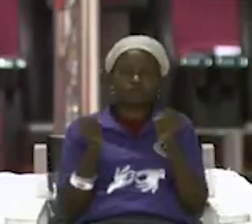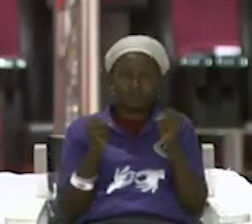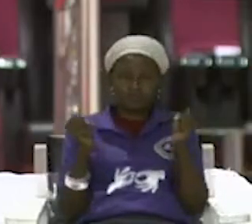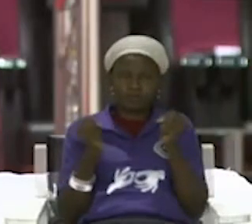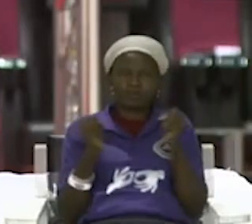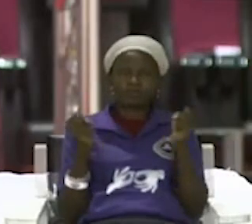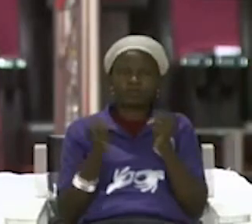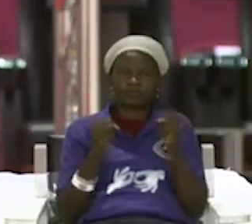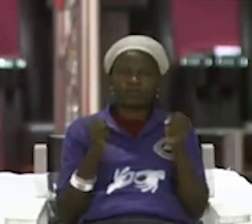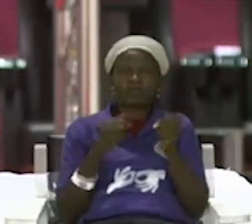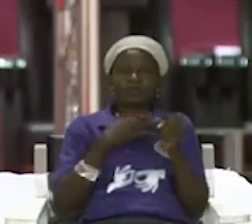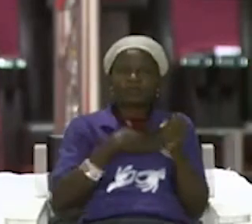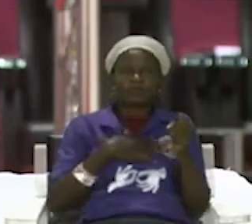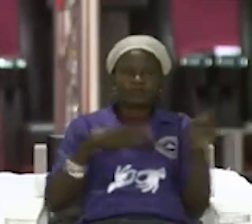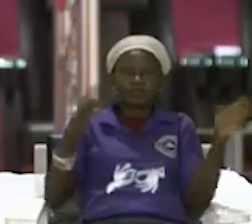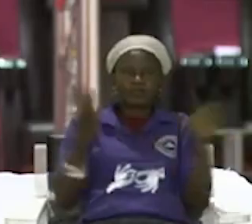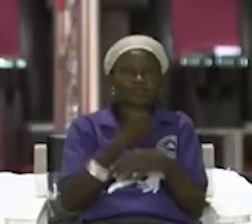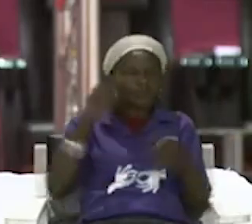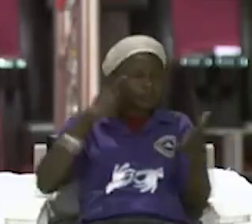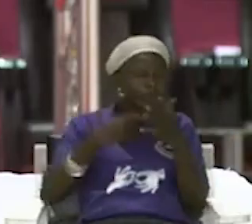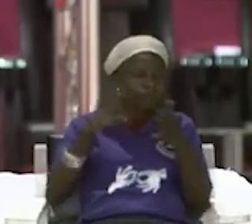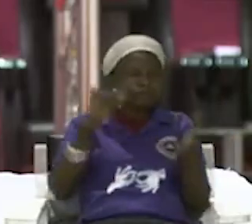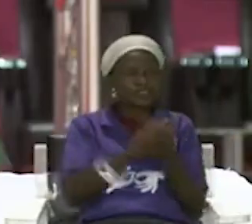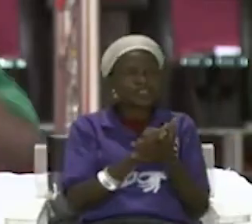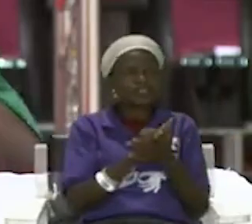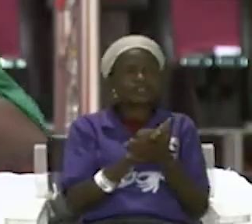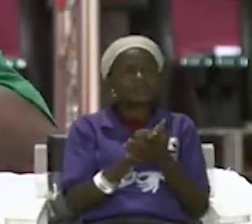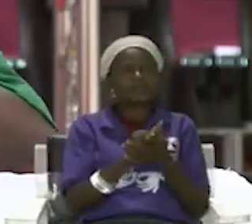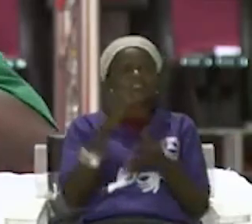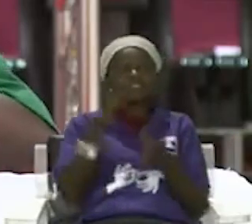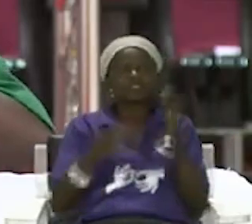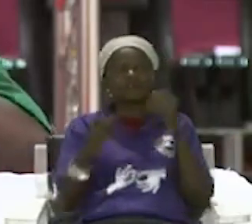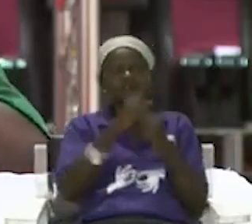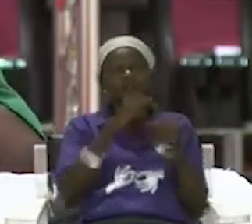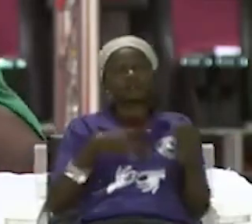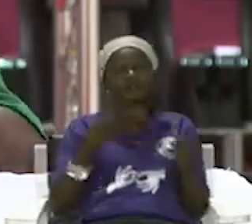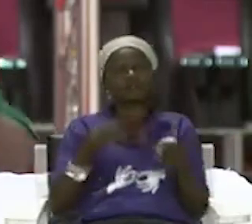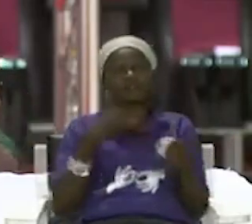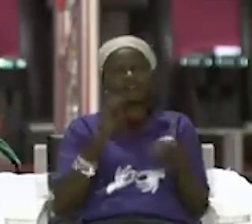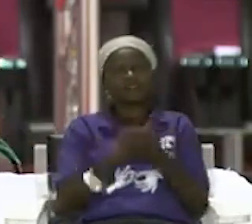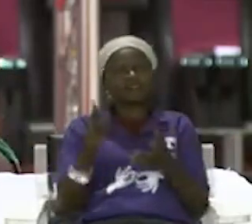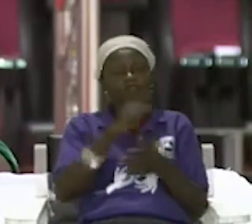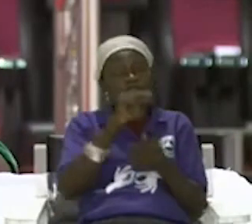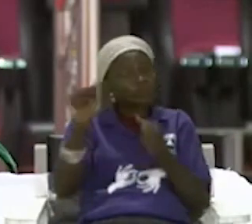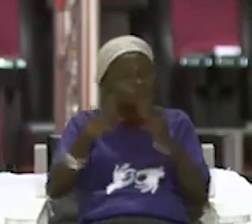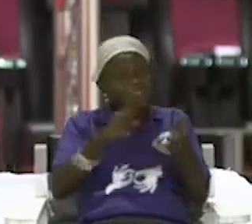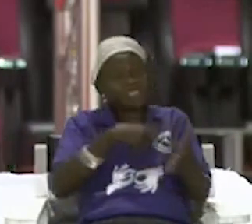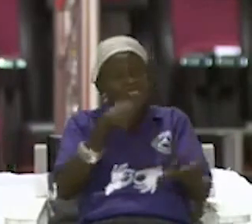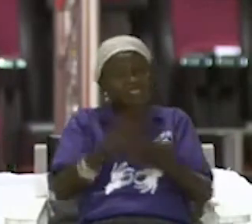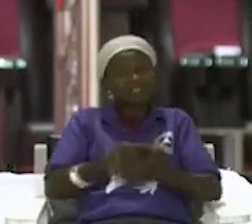So please take note of that. If you feel that you've already arrived, there's nobody like